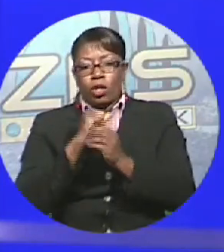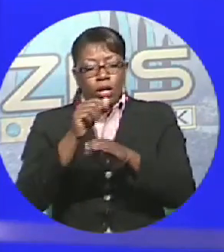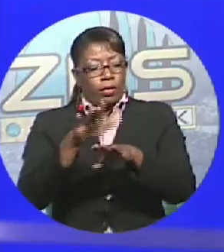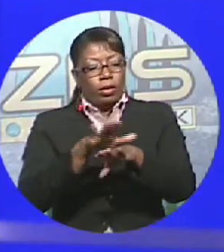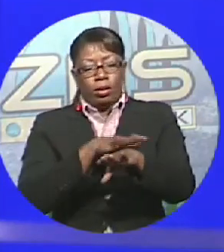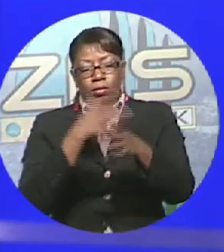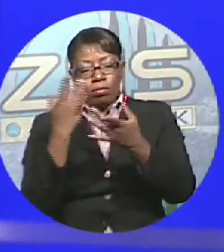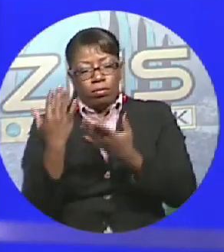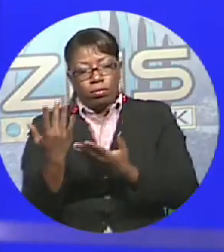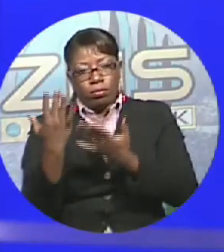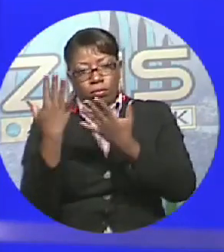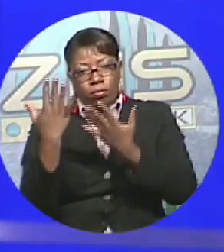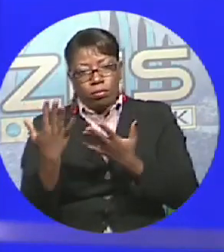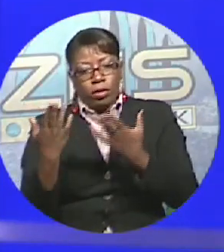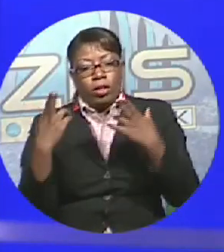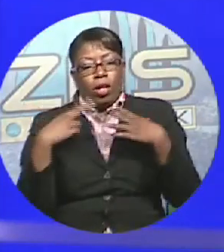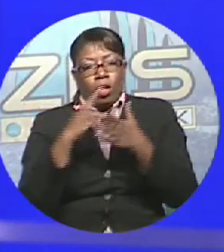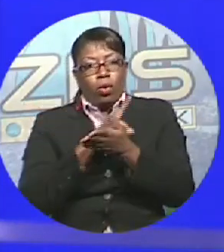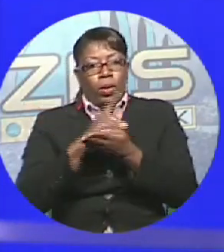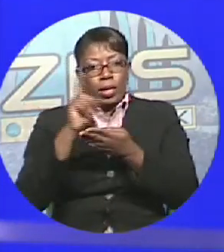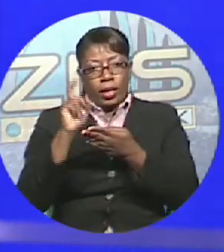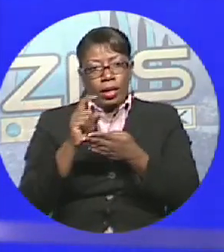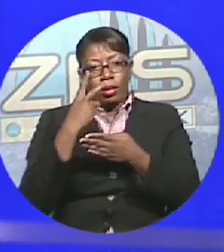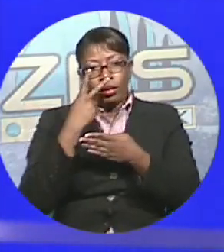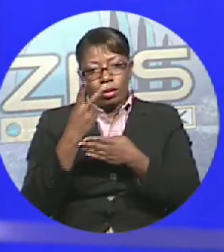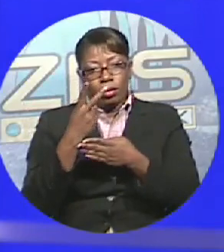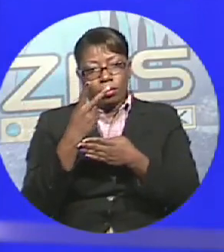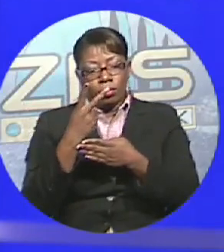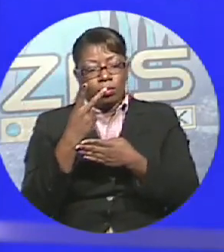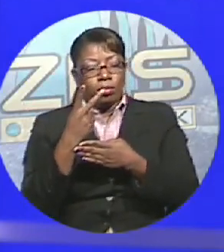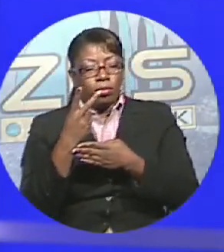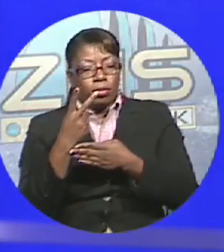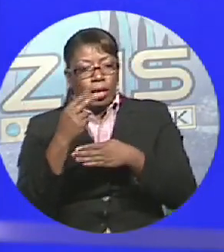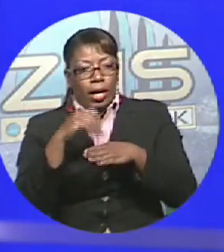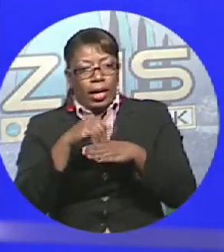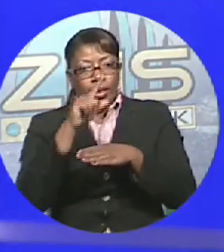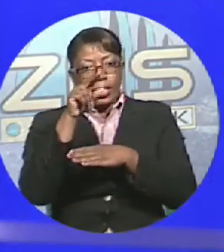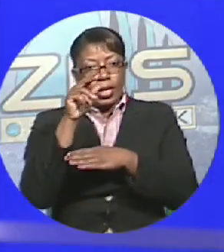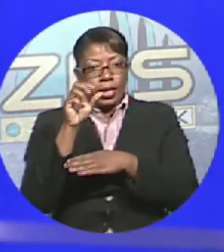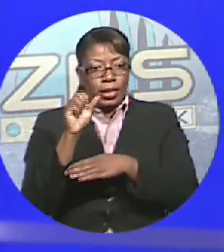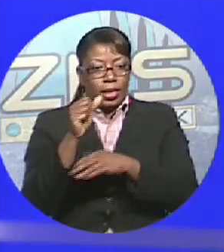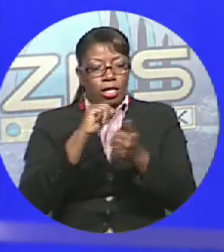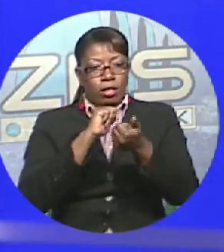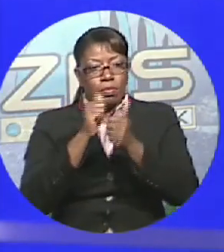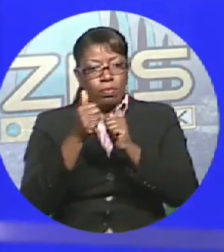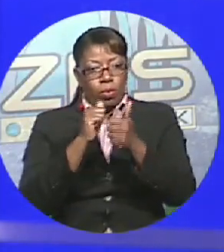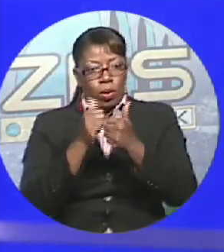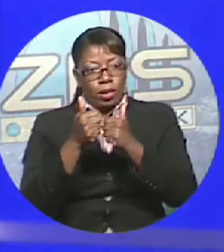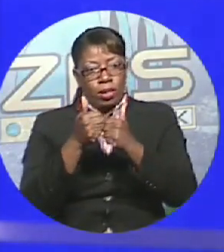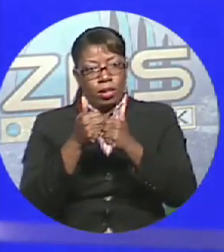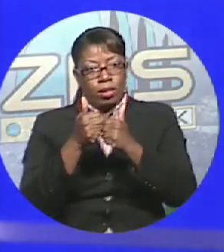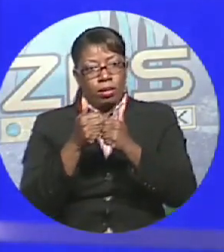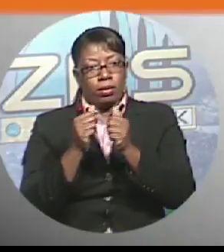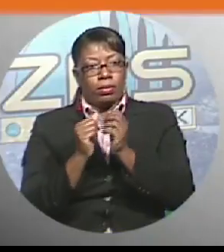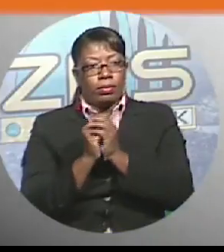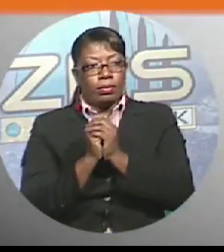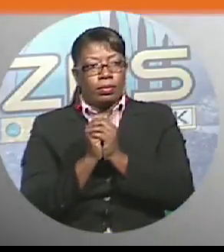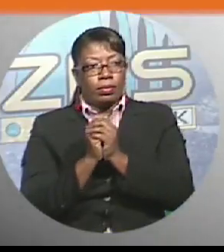holiday weekend, but just as we promised, here's a look at part 2 of our ZNS Sports Challenge.